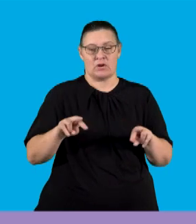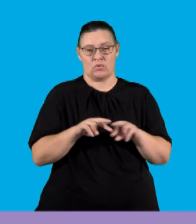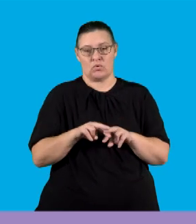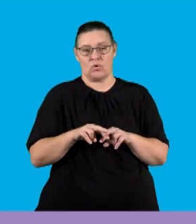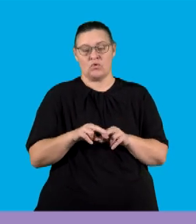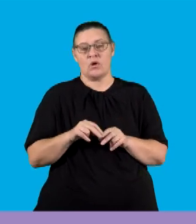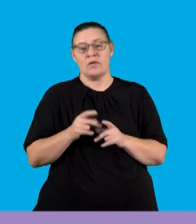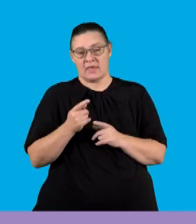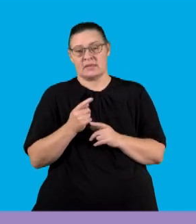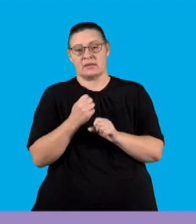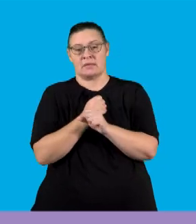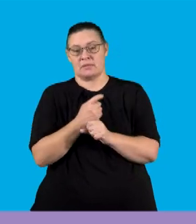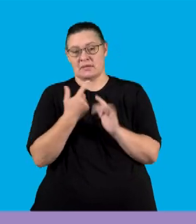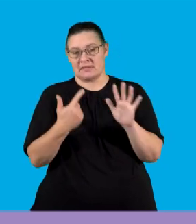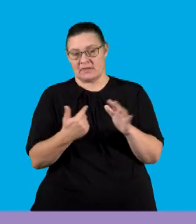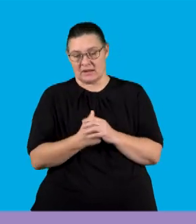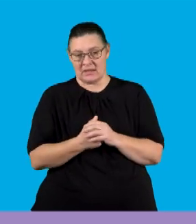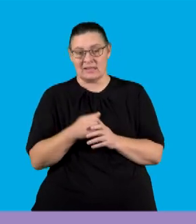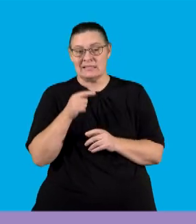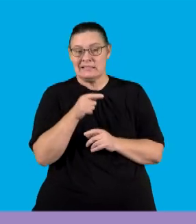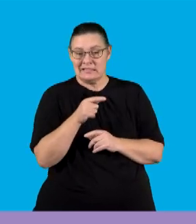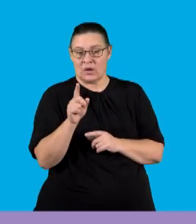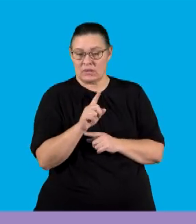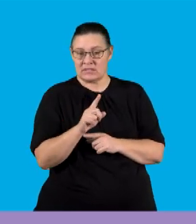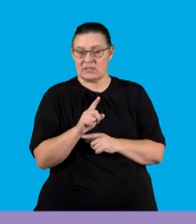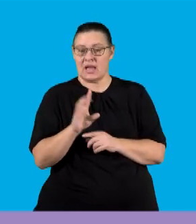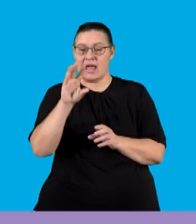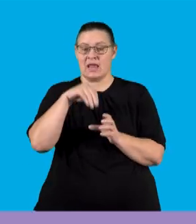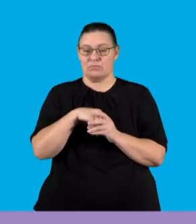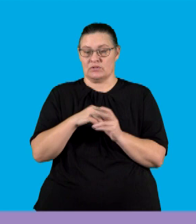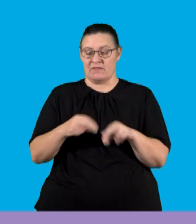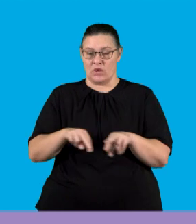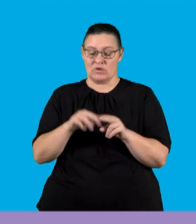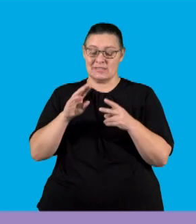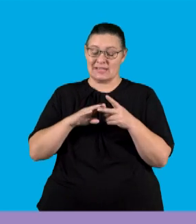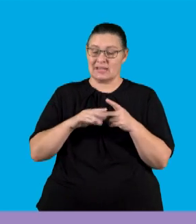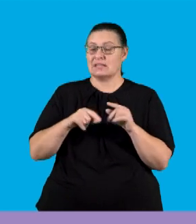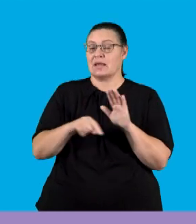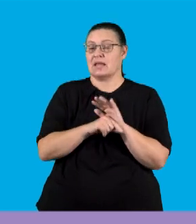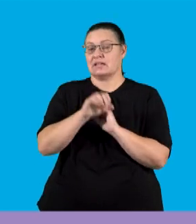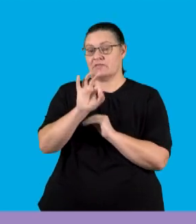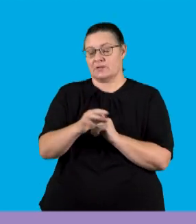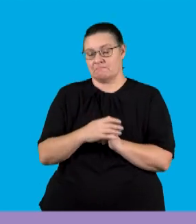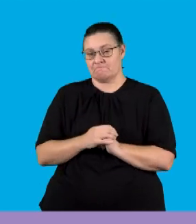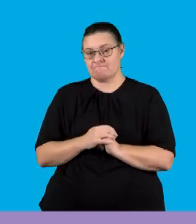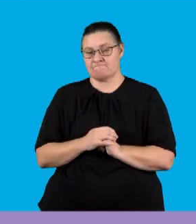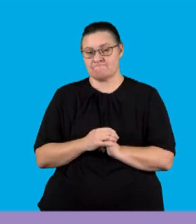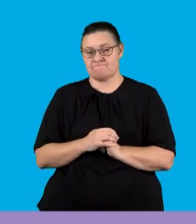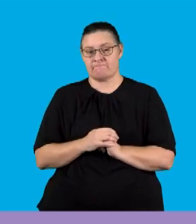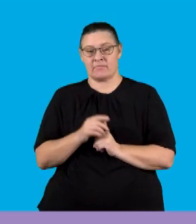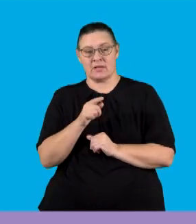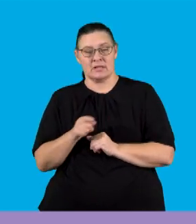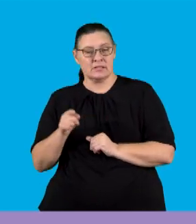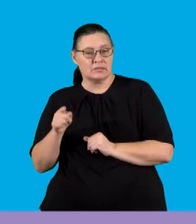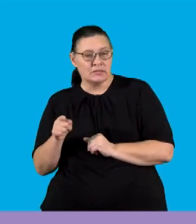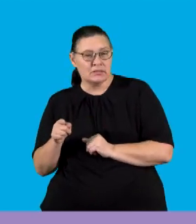needs to be multiplied by 7, and that value is the input value. So our second input value there is the -3. And then